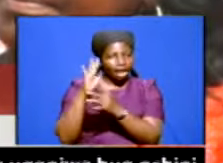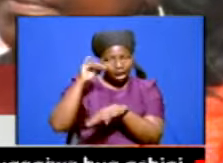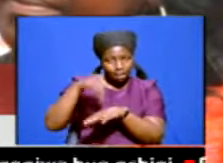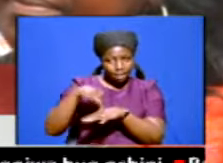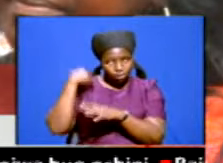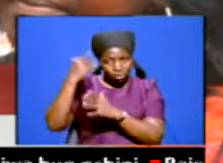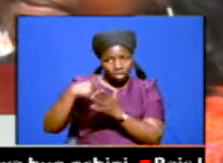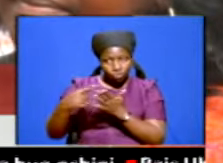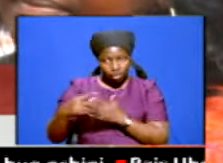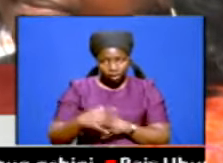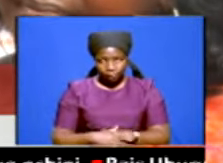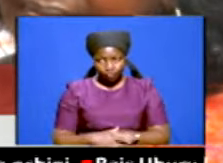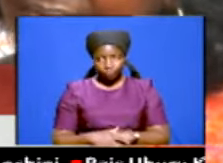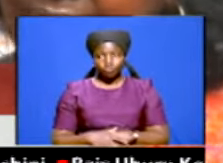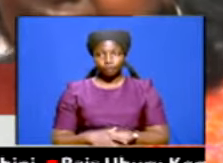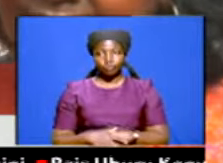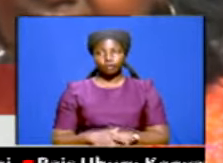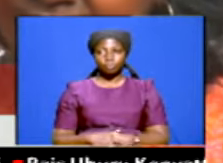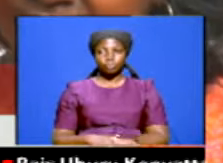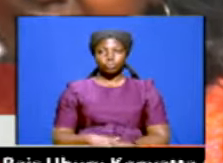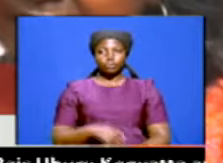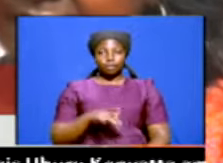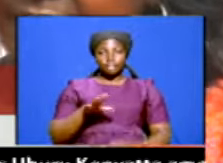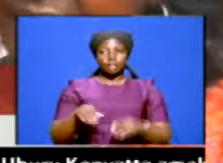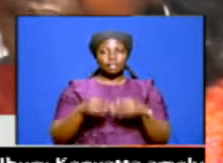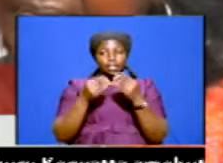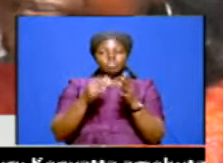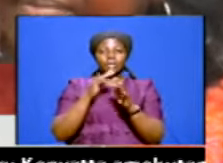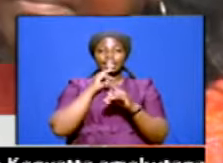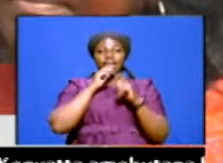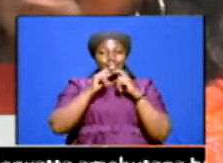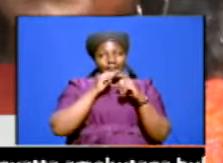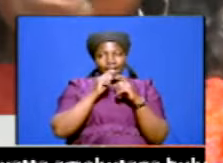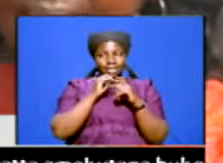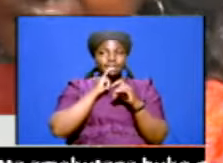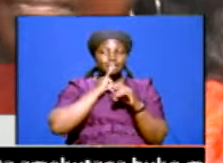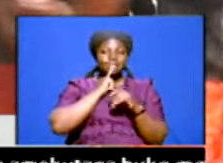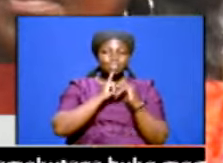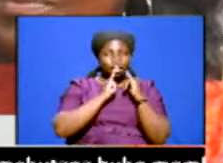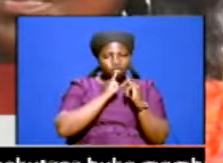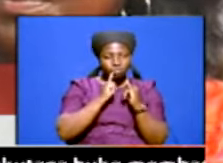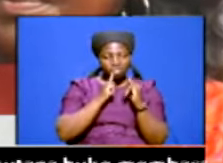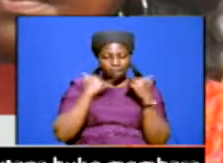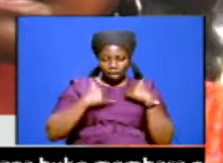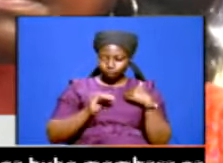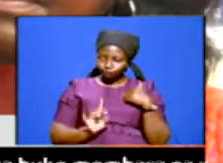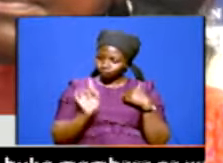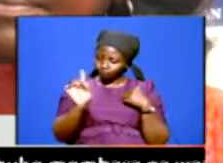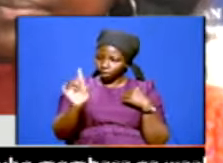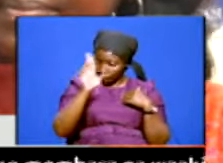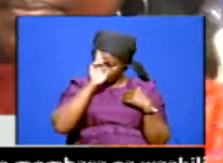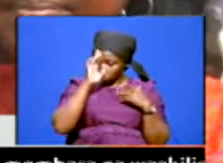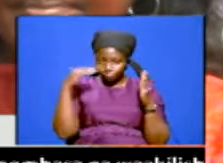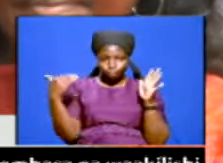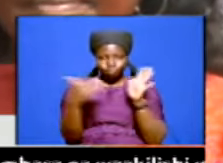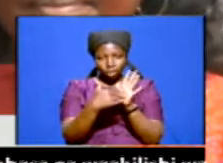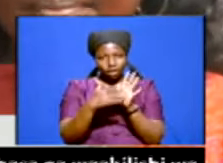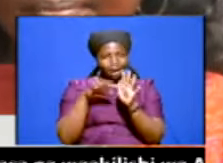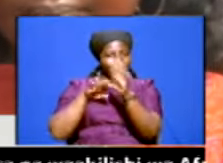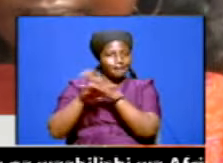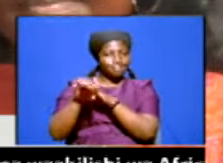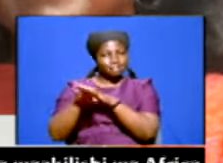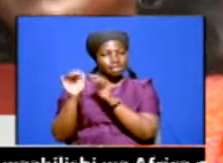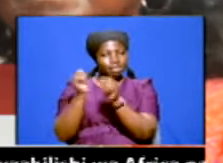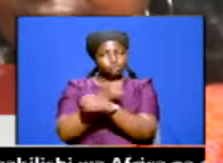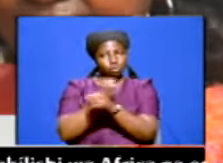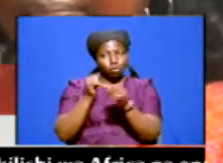me, he gave me instructions to be his lawyer. I came here, I was blocked. by the police to access him. I was not given the